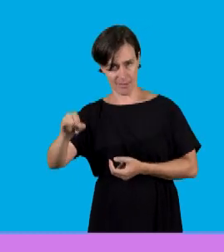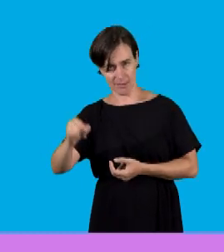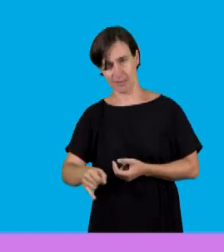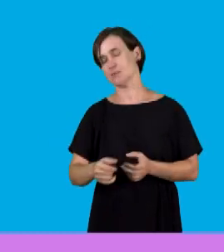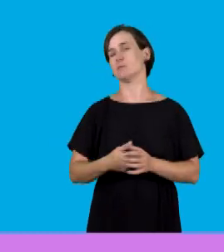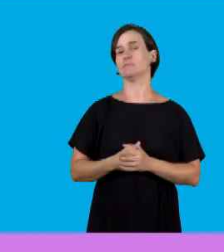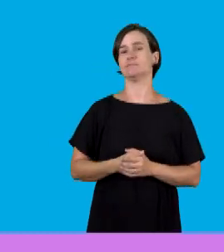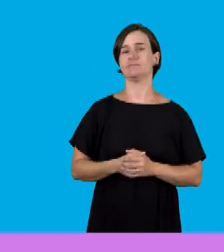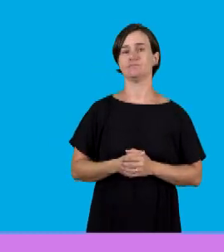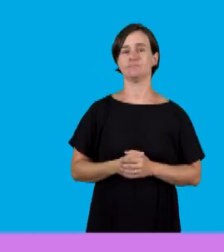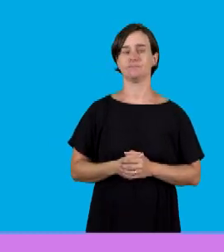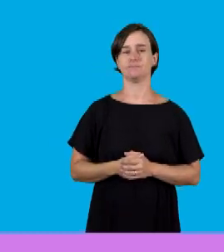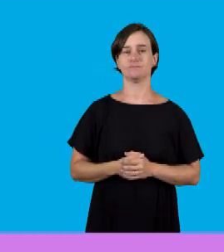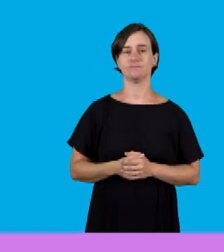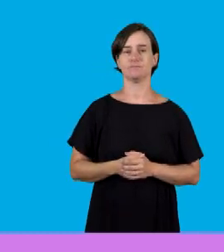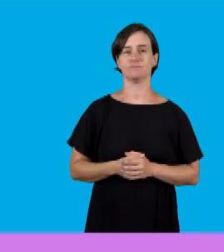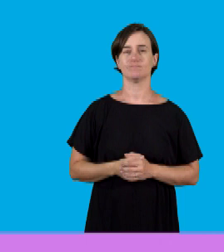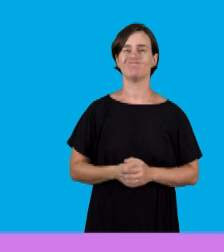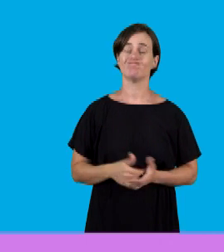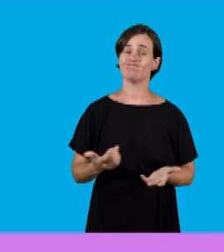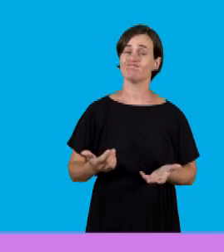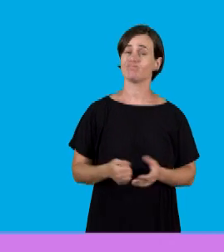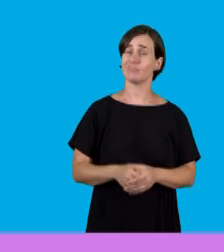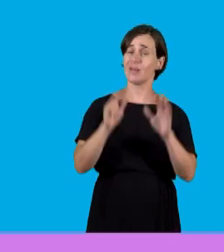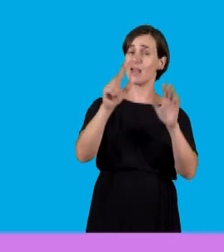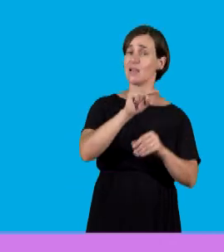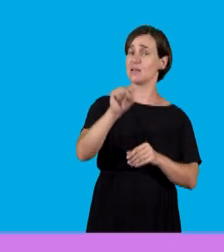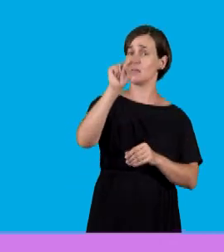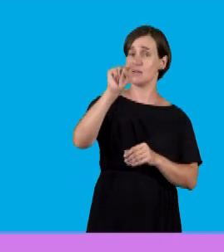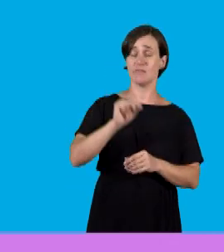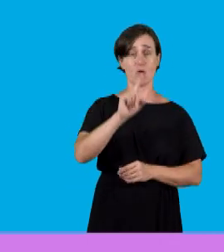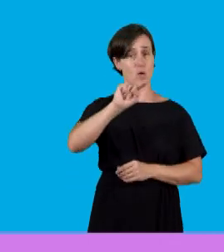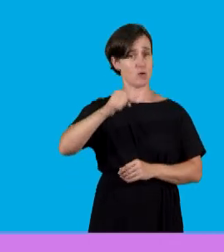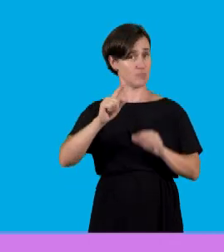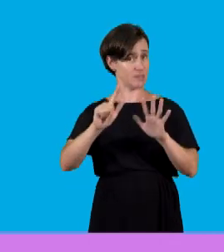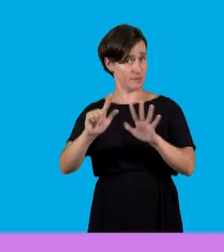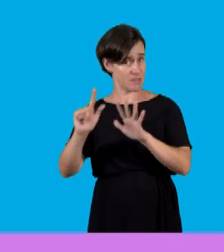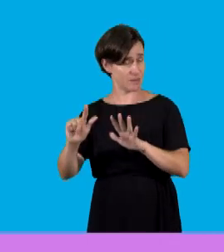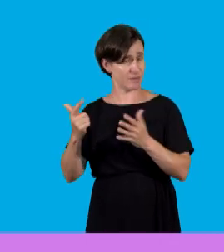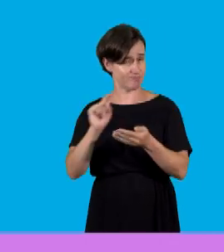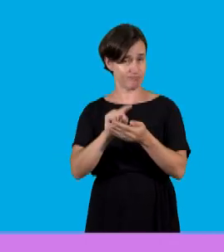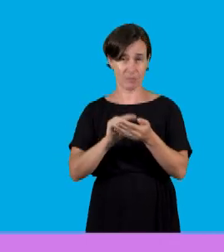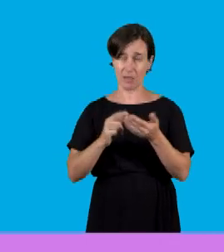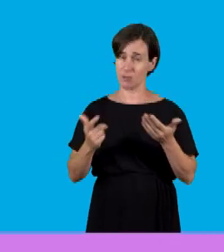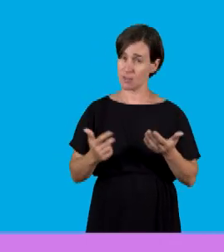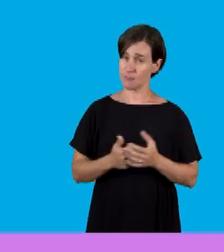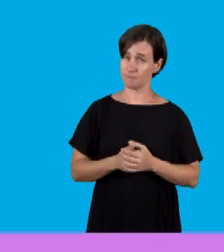of tables. So what is 8 divided by 1.77? We are